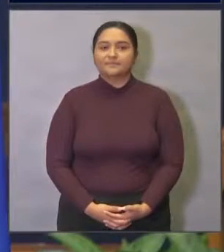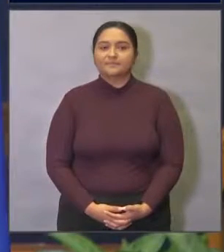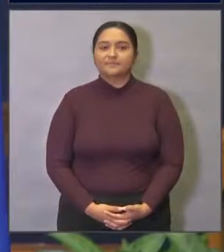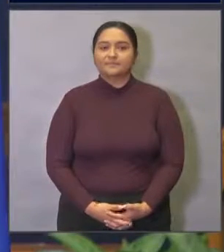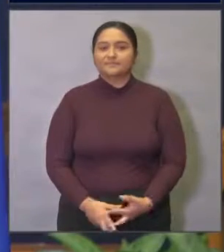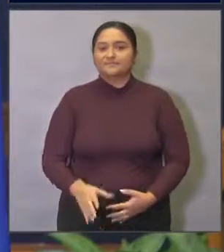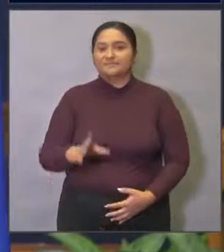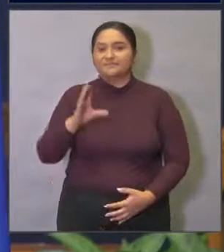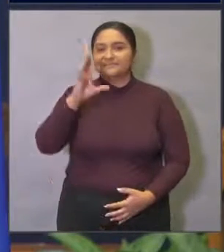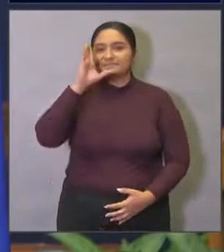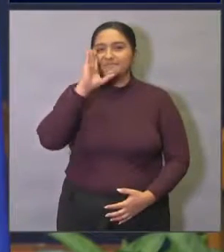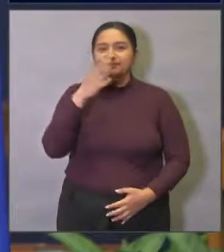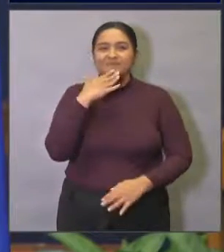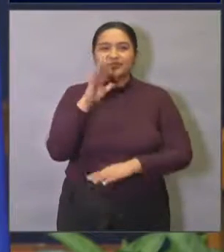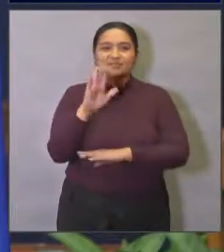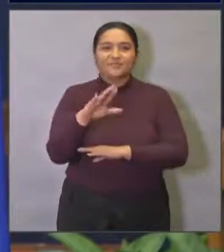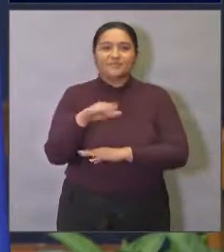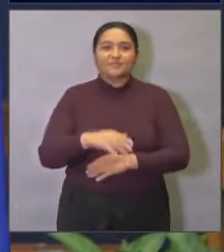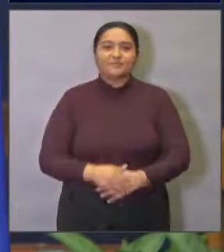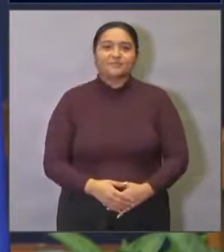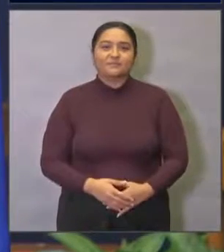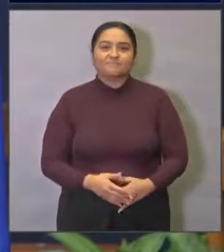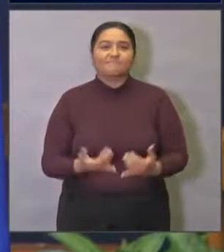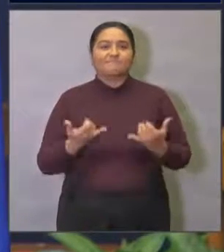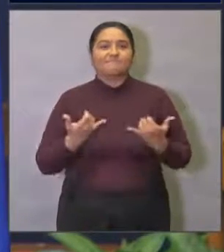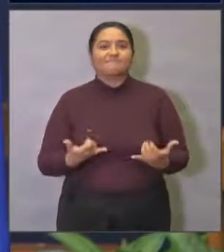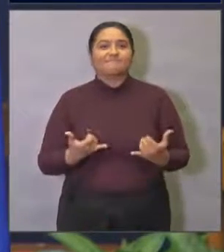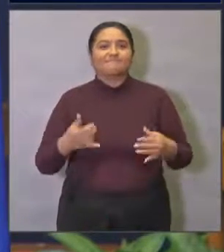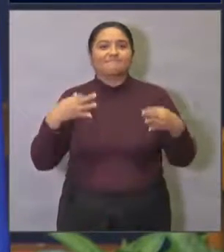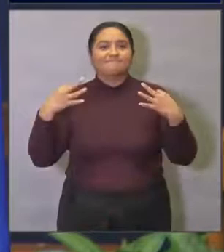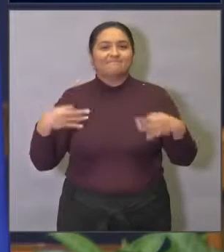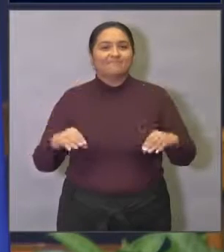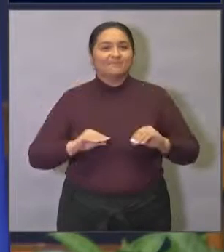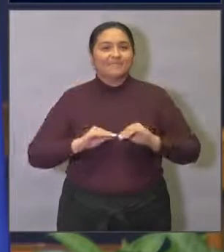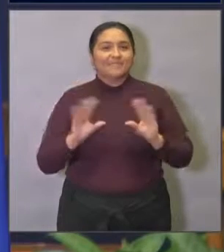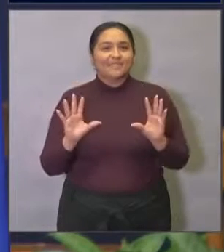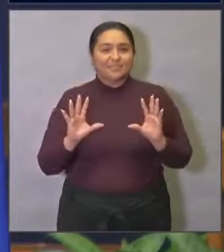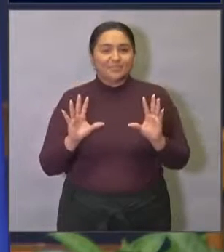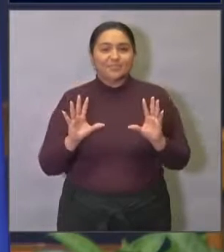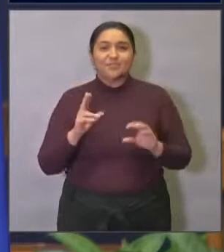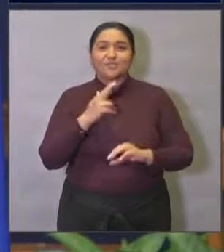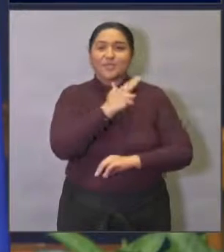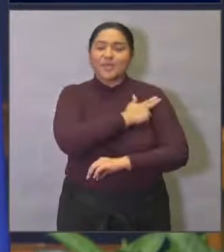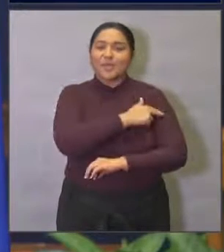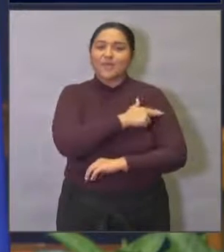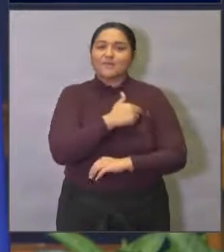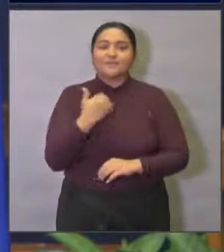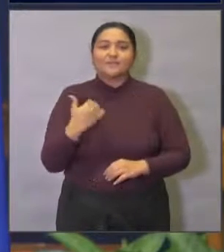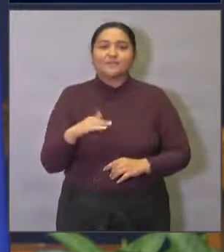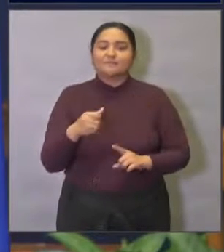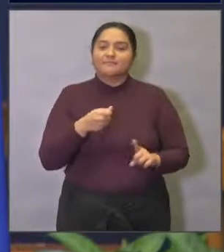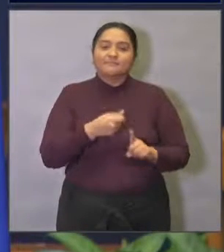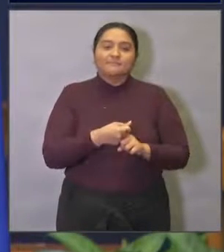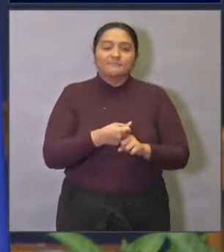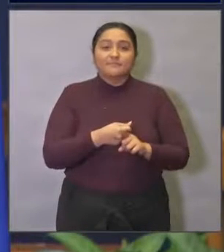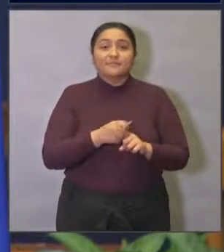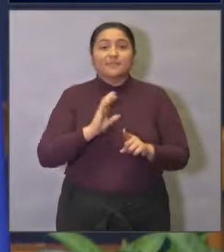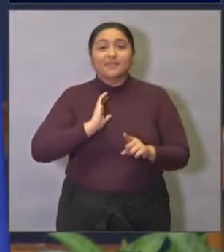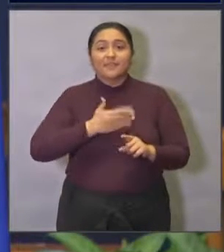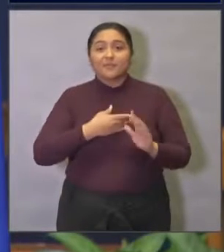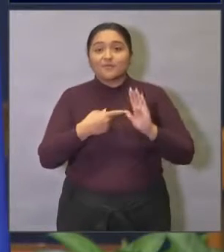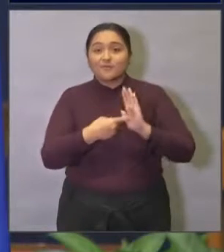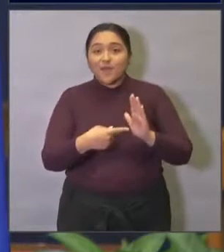Good afternoon. Today I want to be very clear. Our hospitals are under siege and our model shows no end